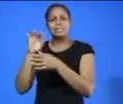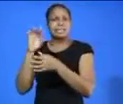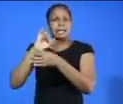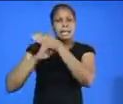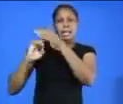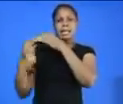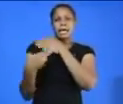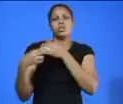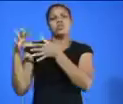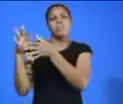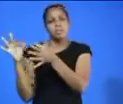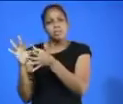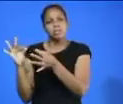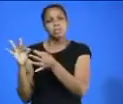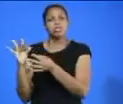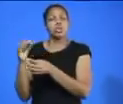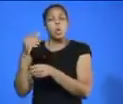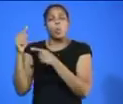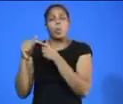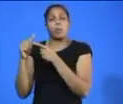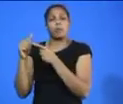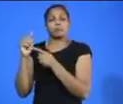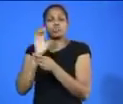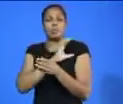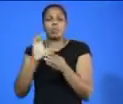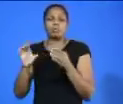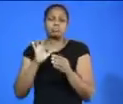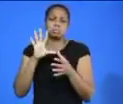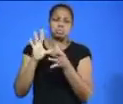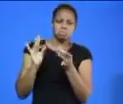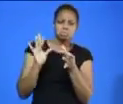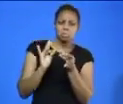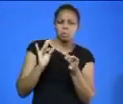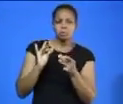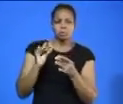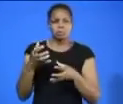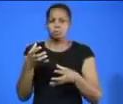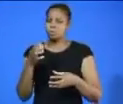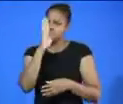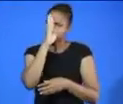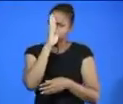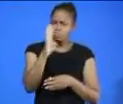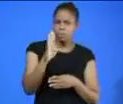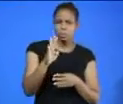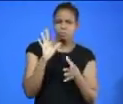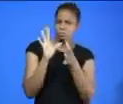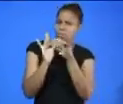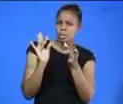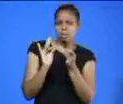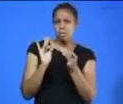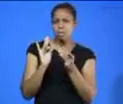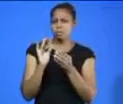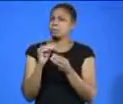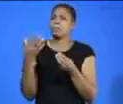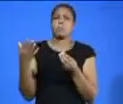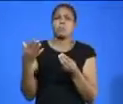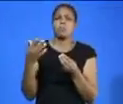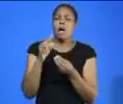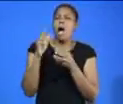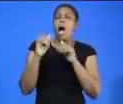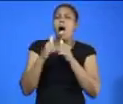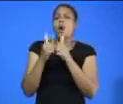Baptist, of his fearless, undiluted message, of how the powers, political